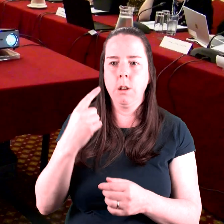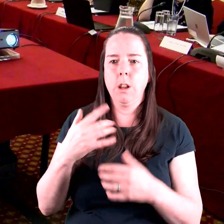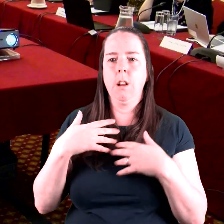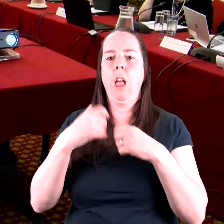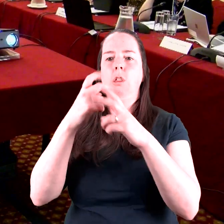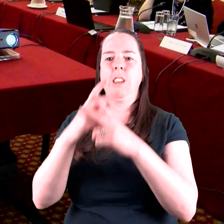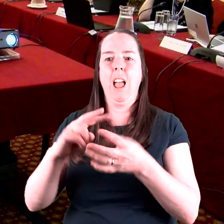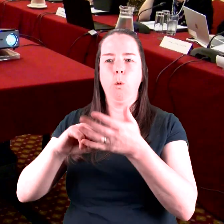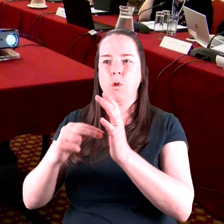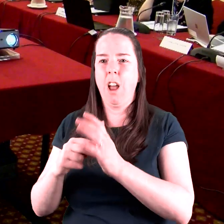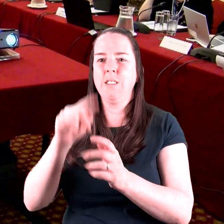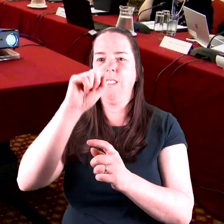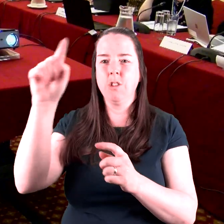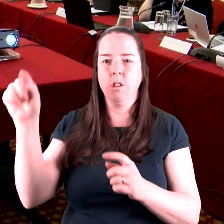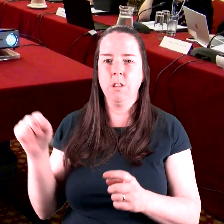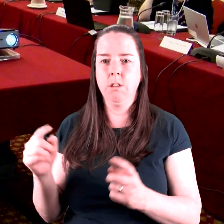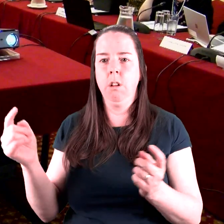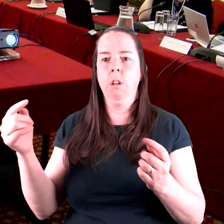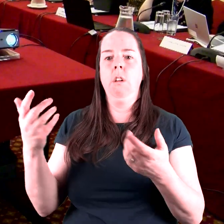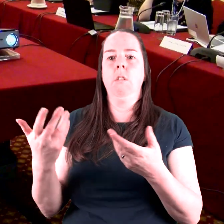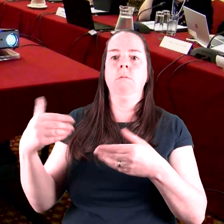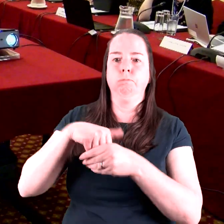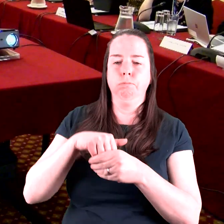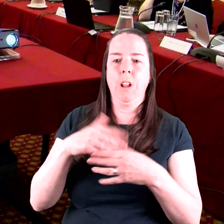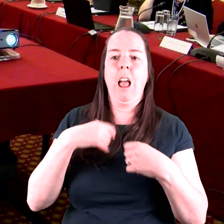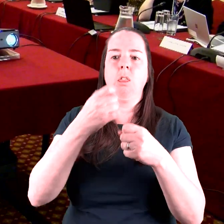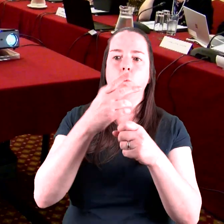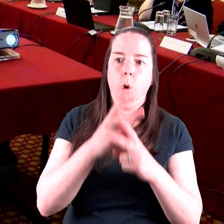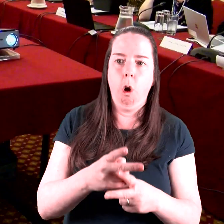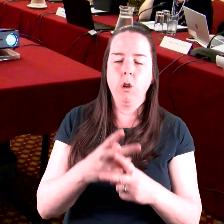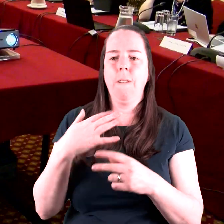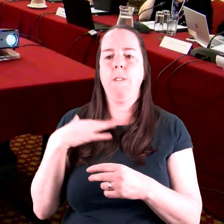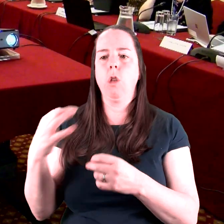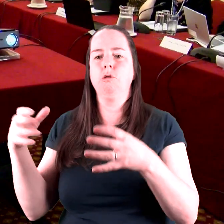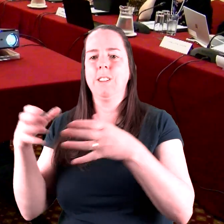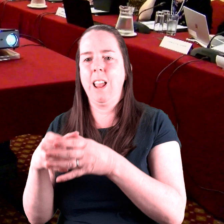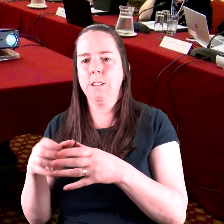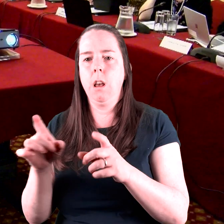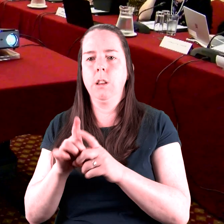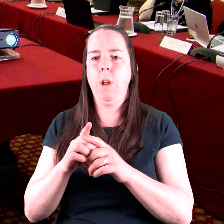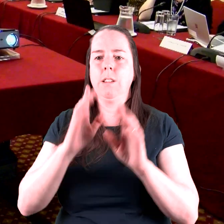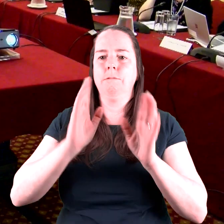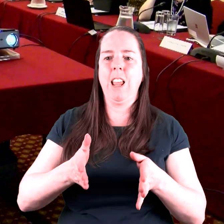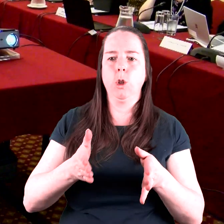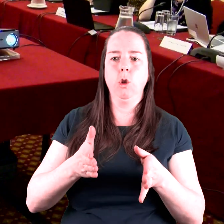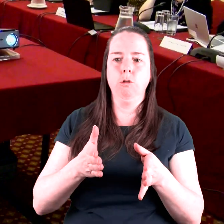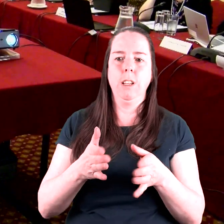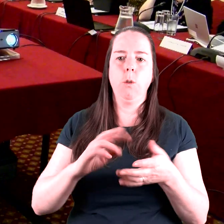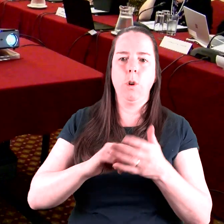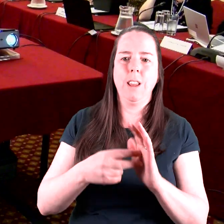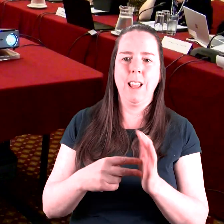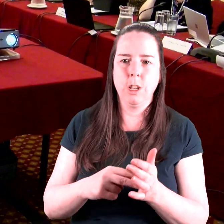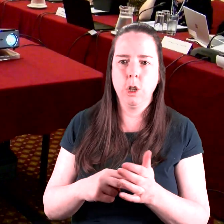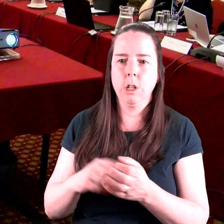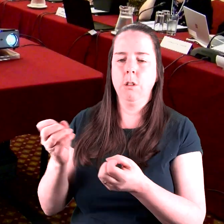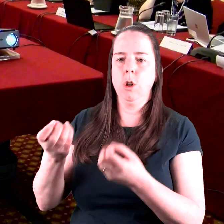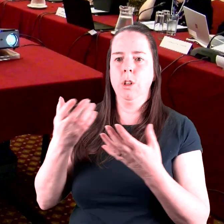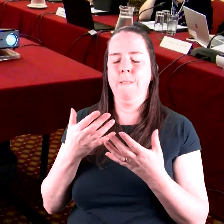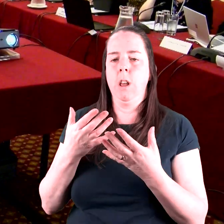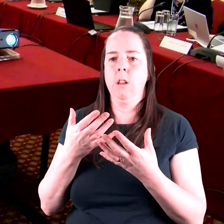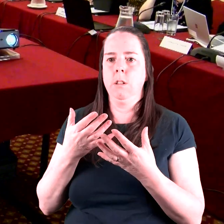West London, from health and care organisations, so health watches, our voluntary sector, as well as the statutory organisations, to give us